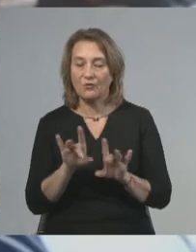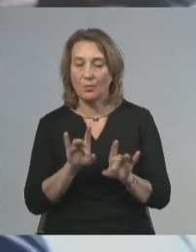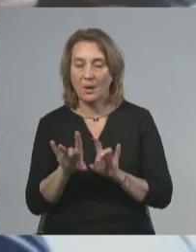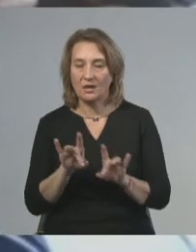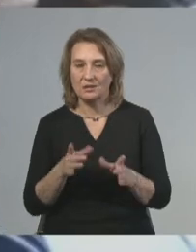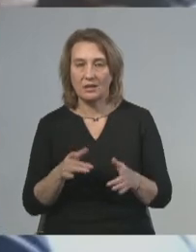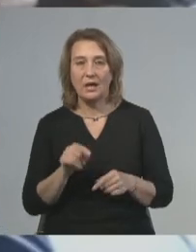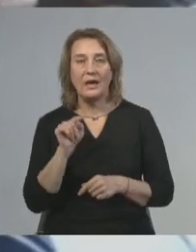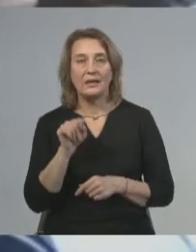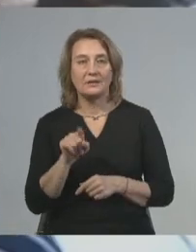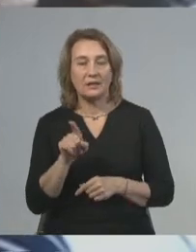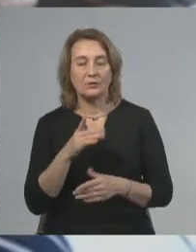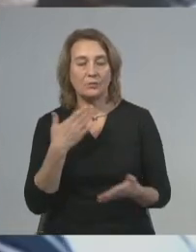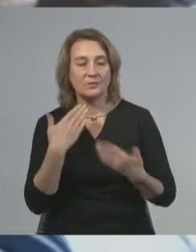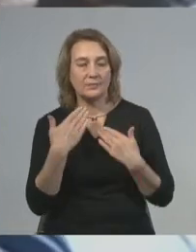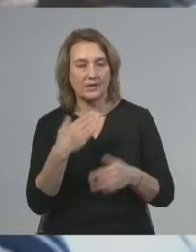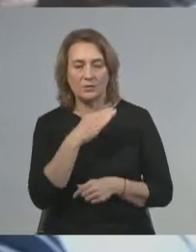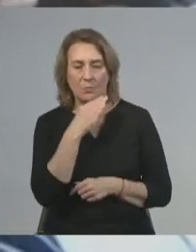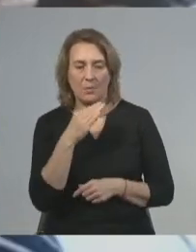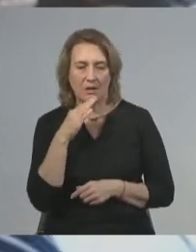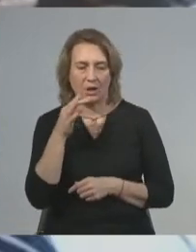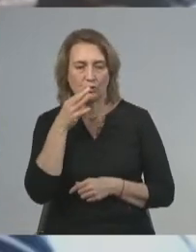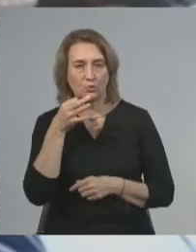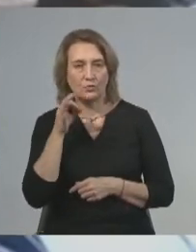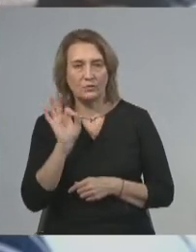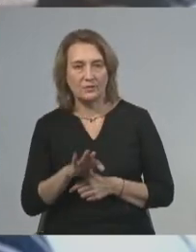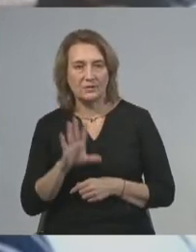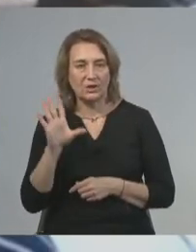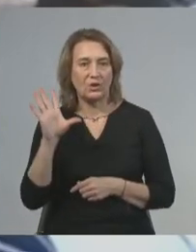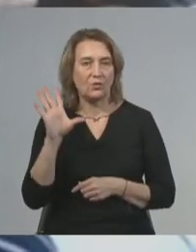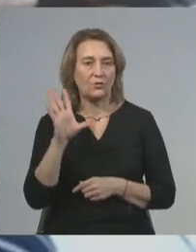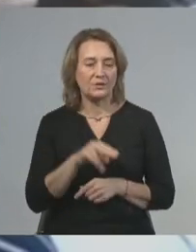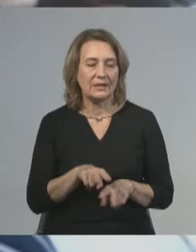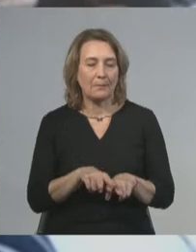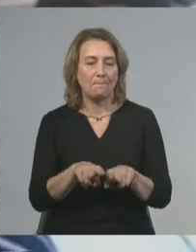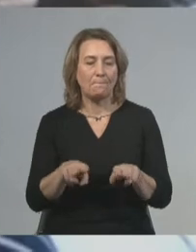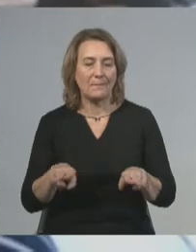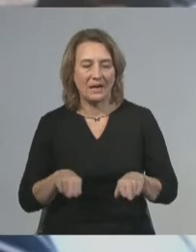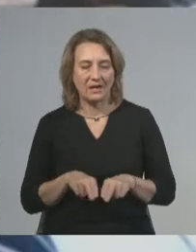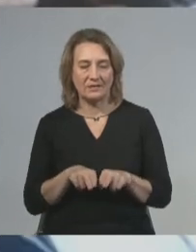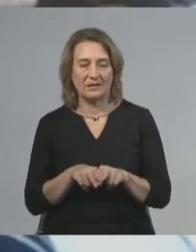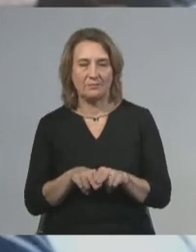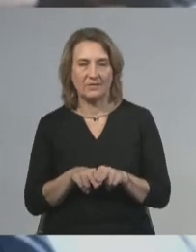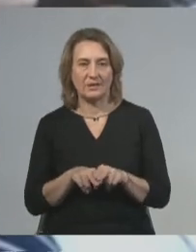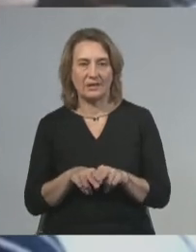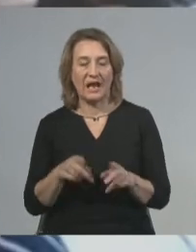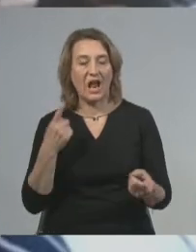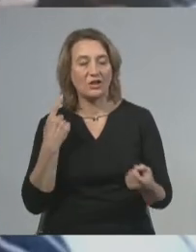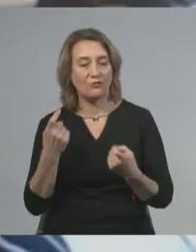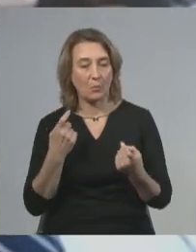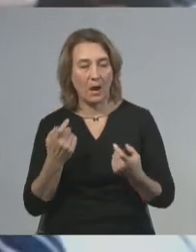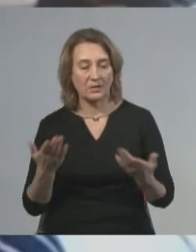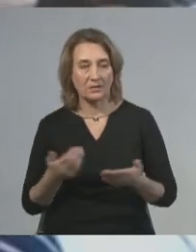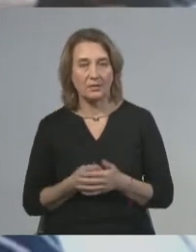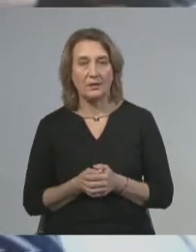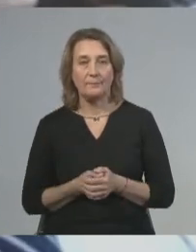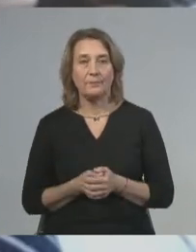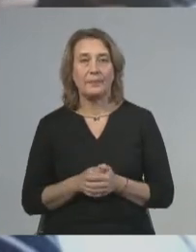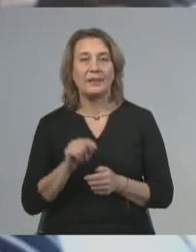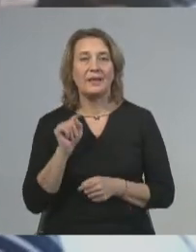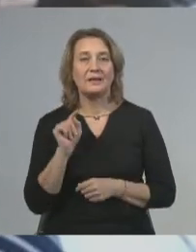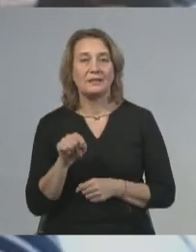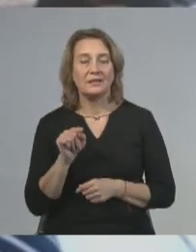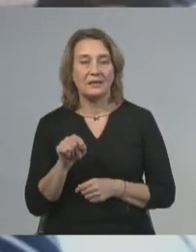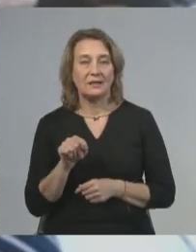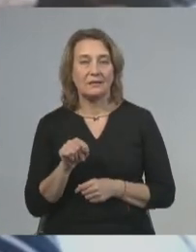that in that talk about a similar case if you cannot tackle the case that that actually happened because you have to protect